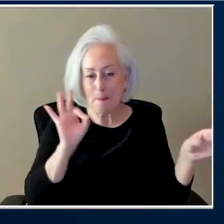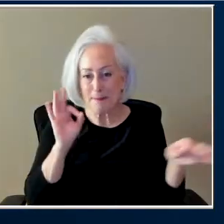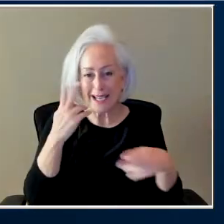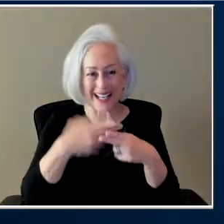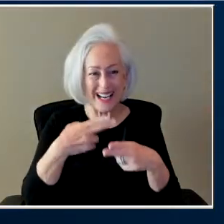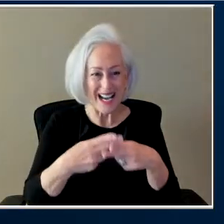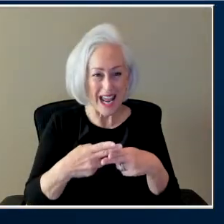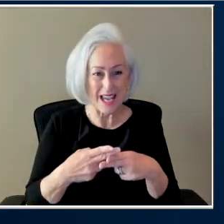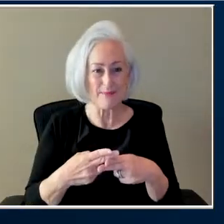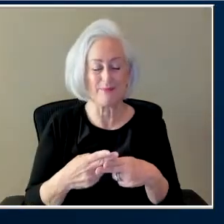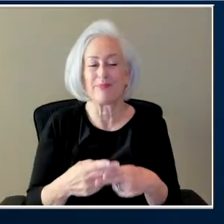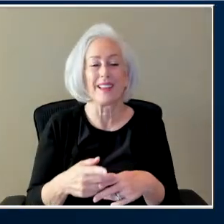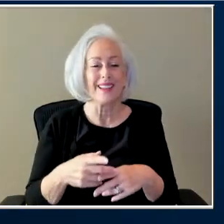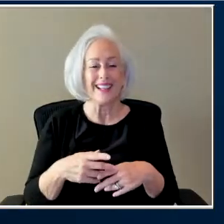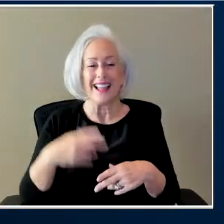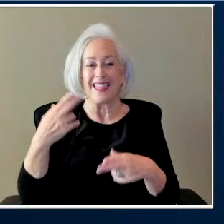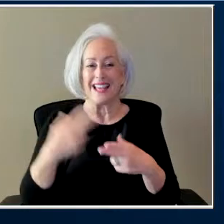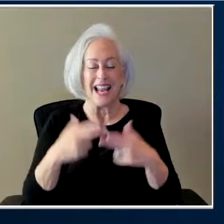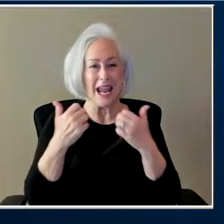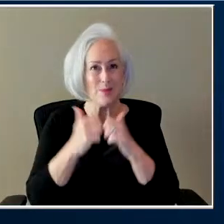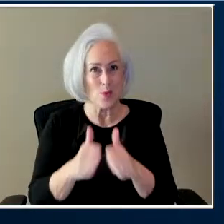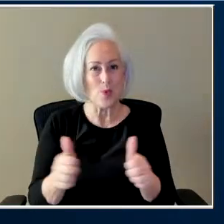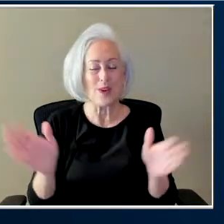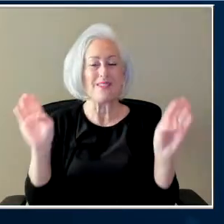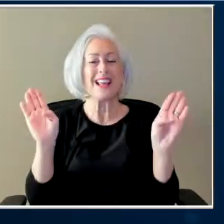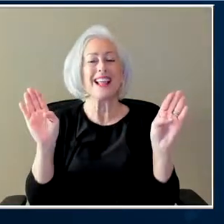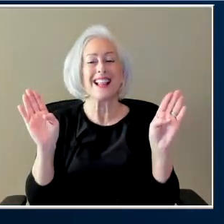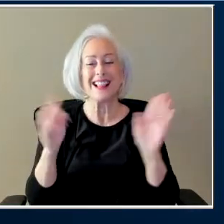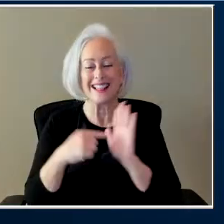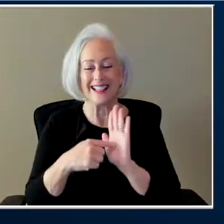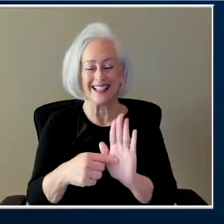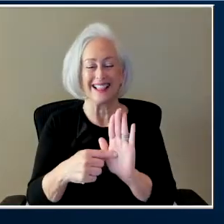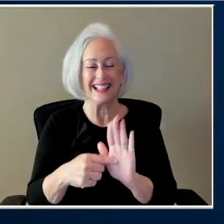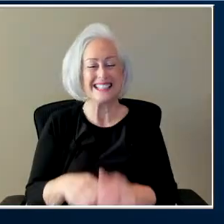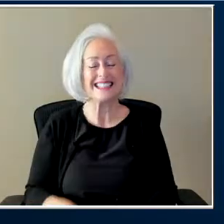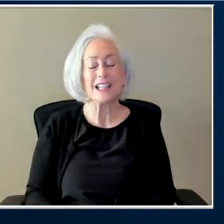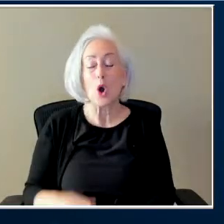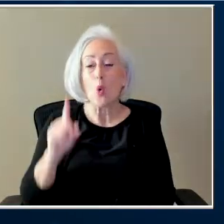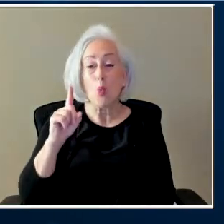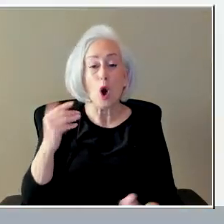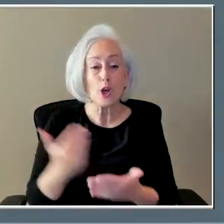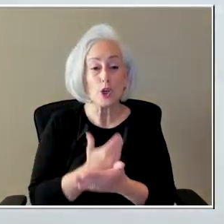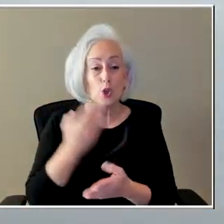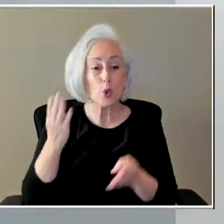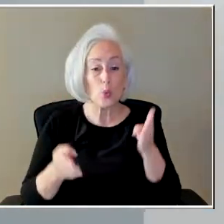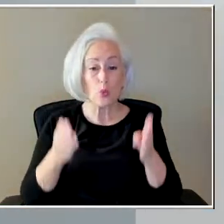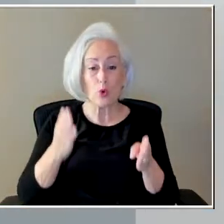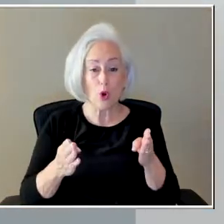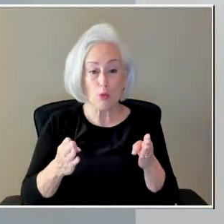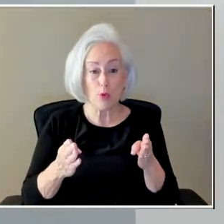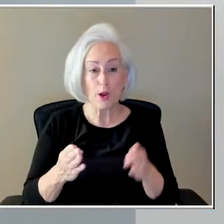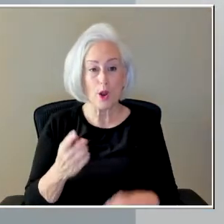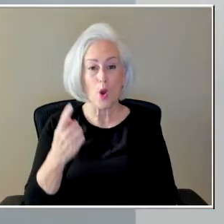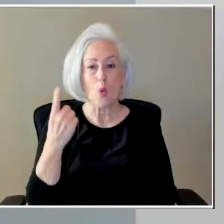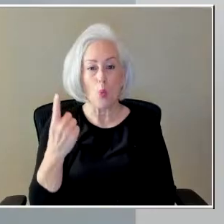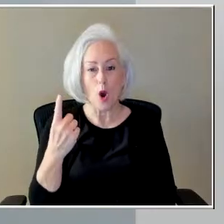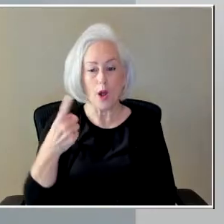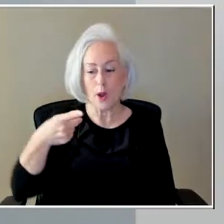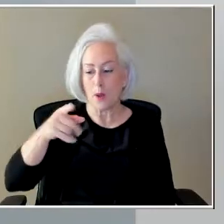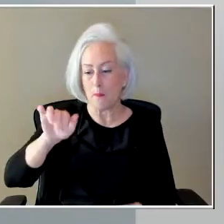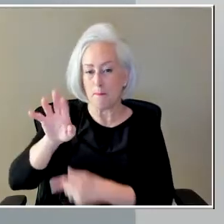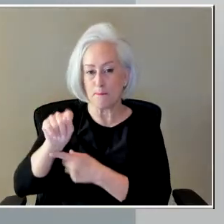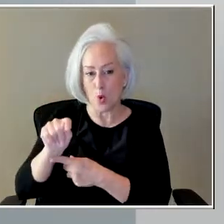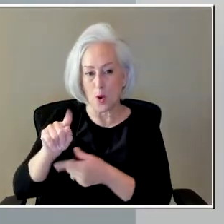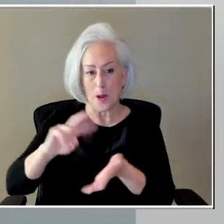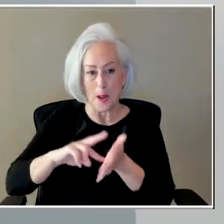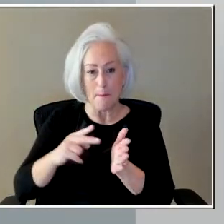reveal, the big name reveal. I like that. Okay, so one of the newer robots that we use is a single port, multiple tools with one